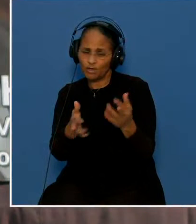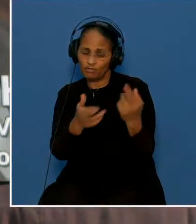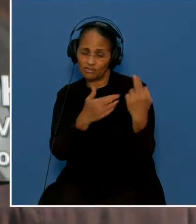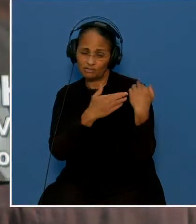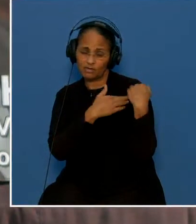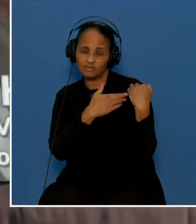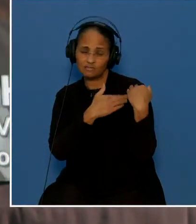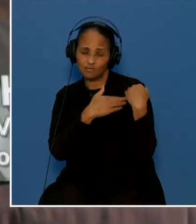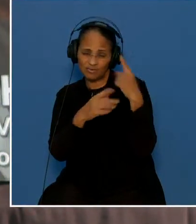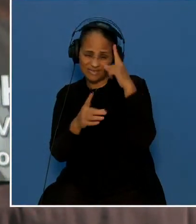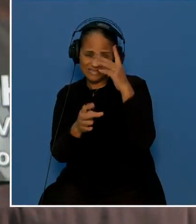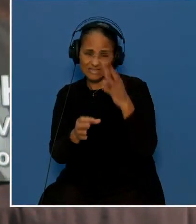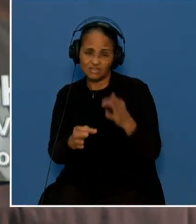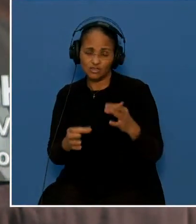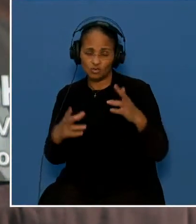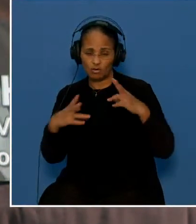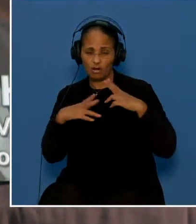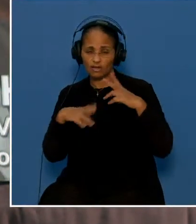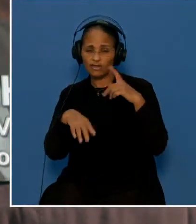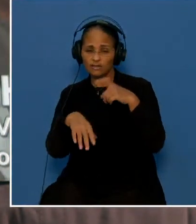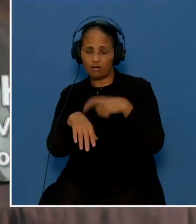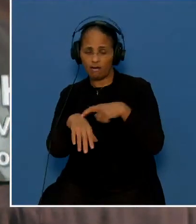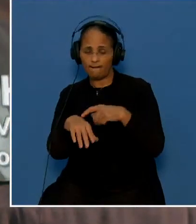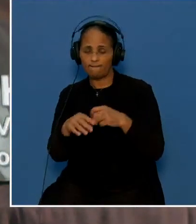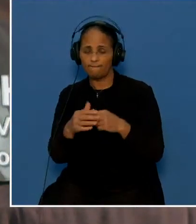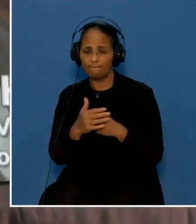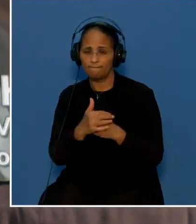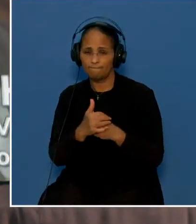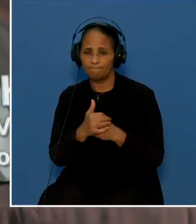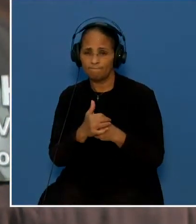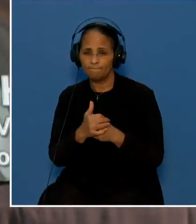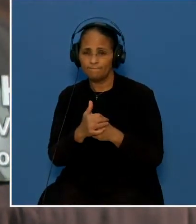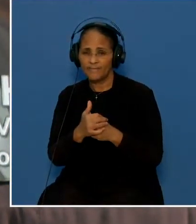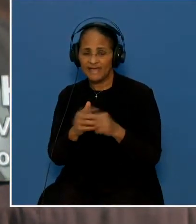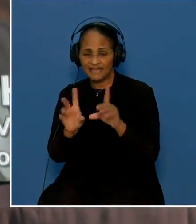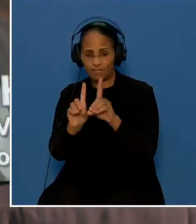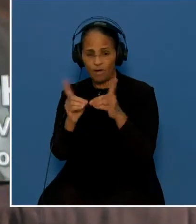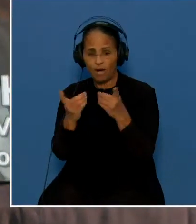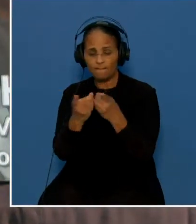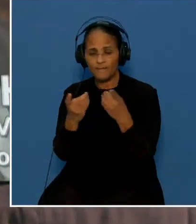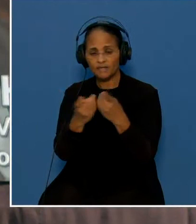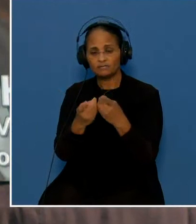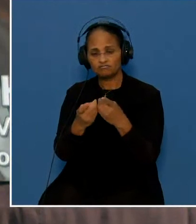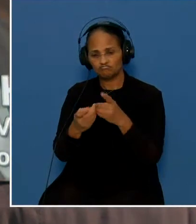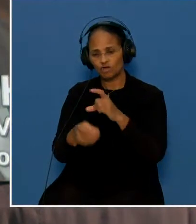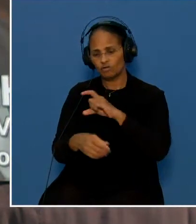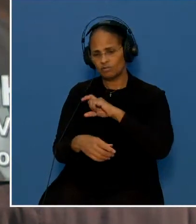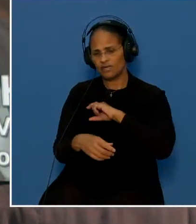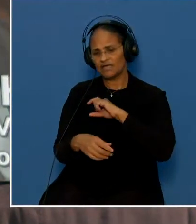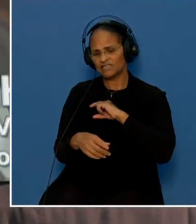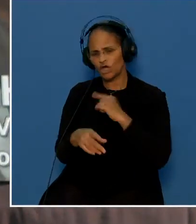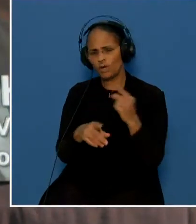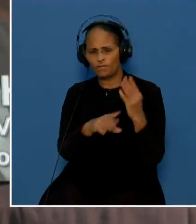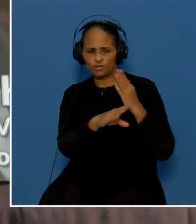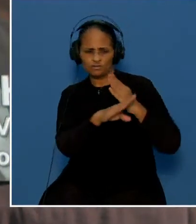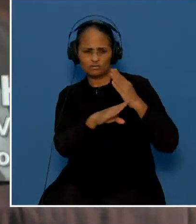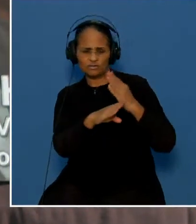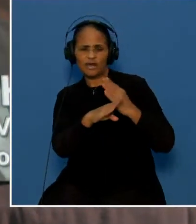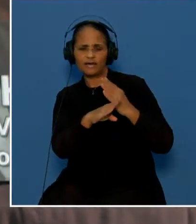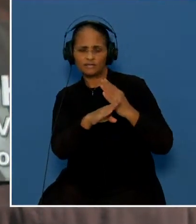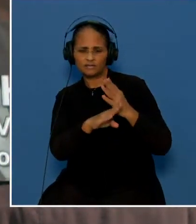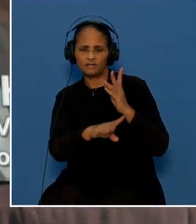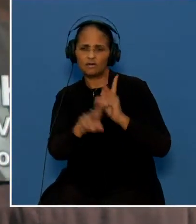responsible decisions over the holiday period. At the Department of Corrections, in an effort to continue to protect our